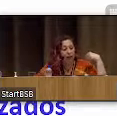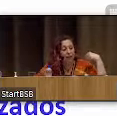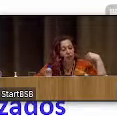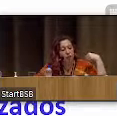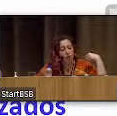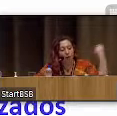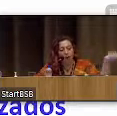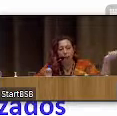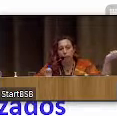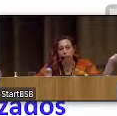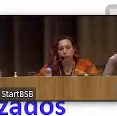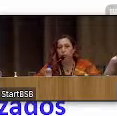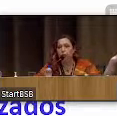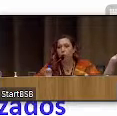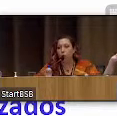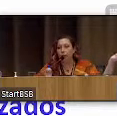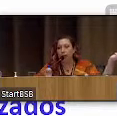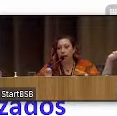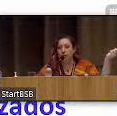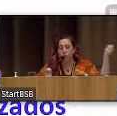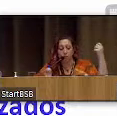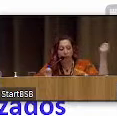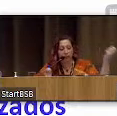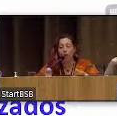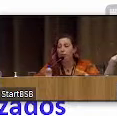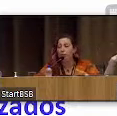was a little bit higher. There are